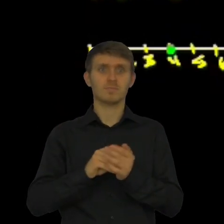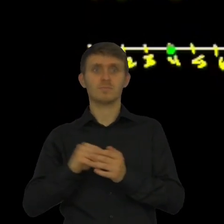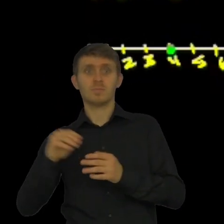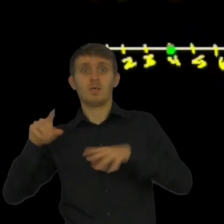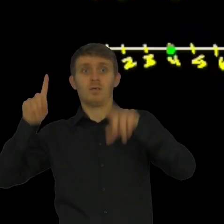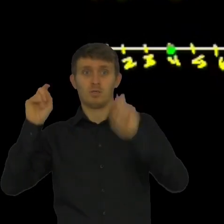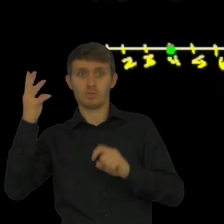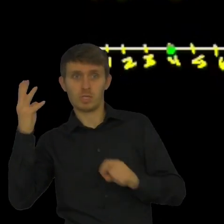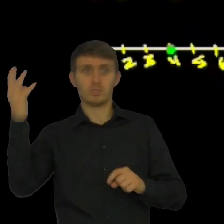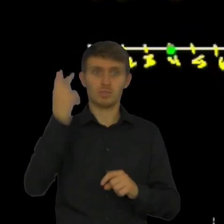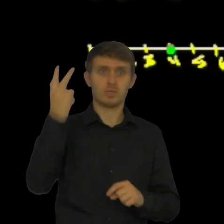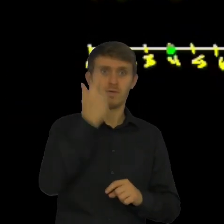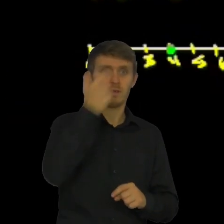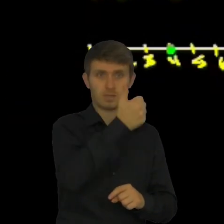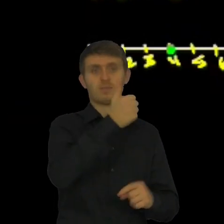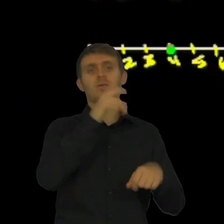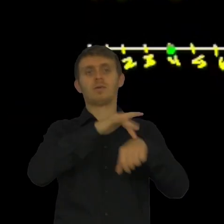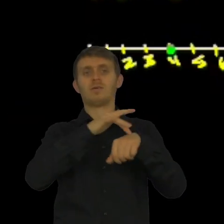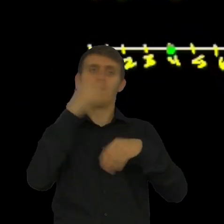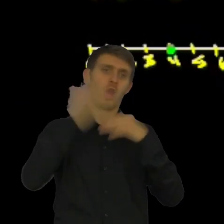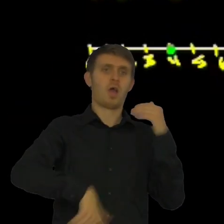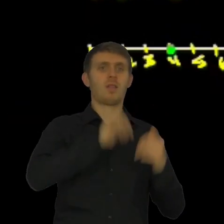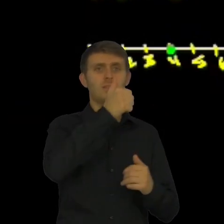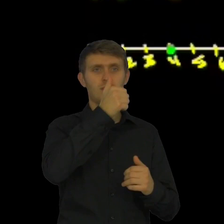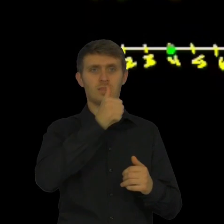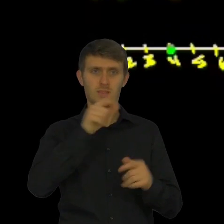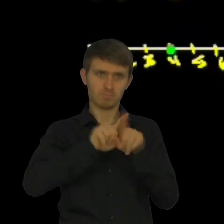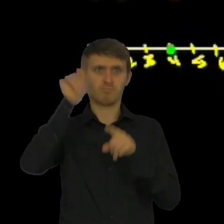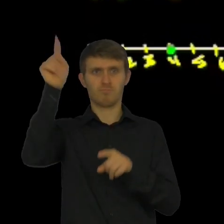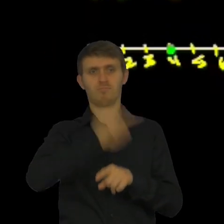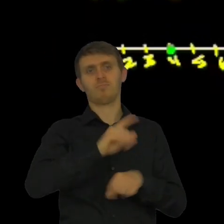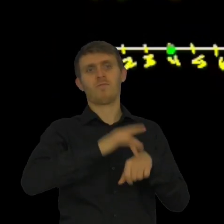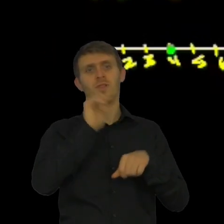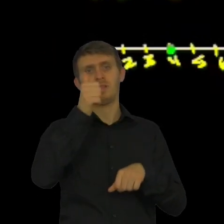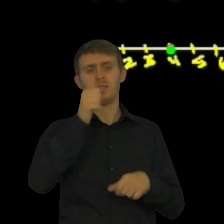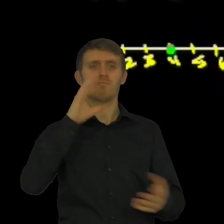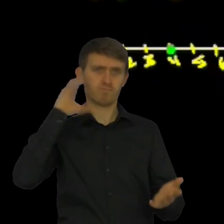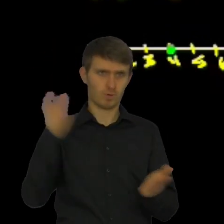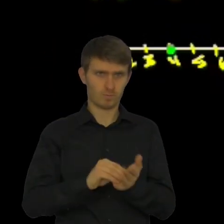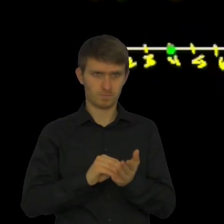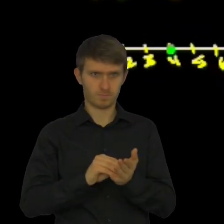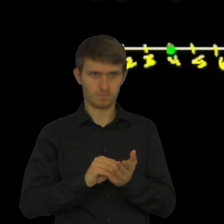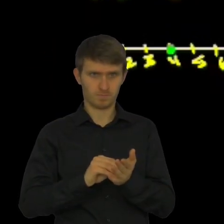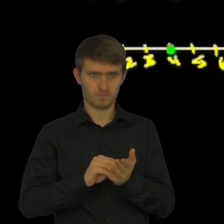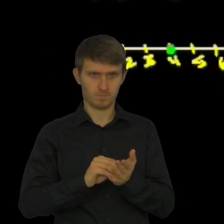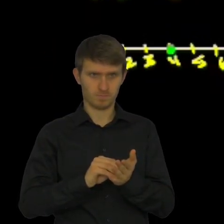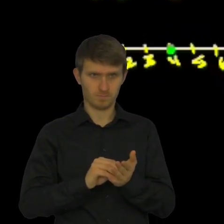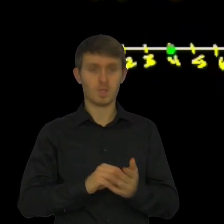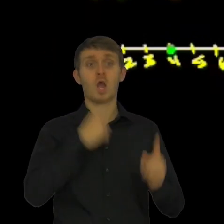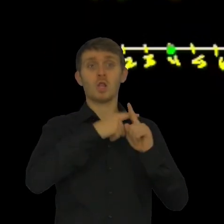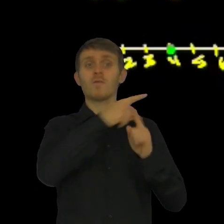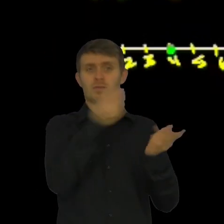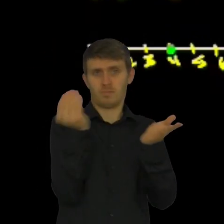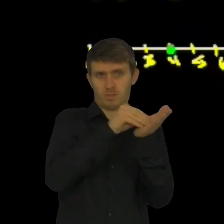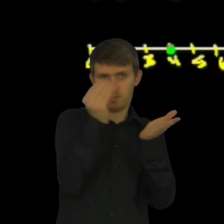up at one and that's this one right here so just to review addition